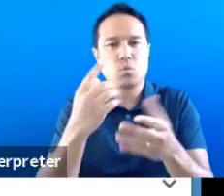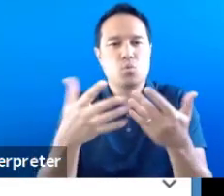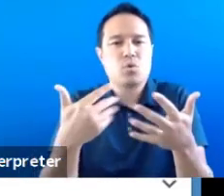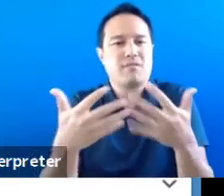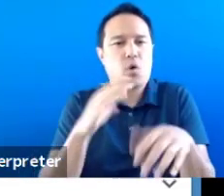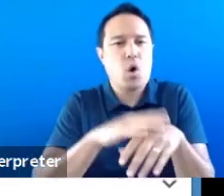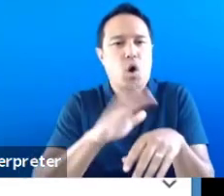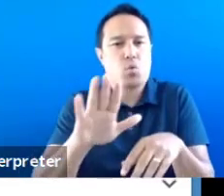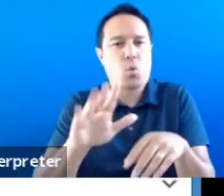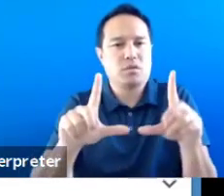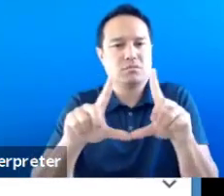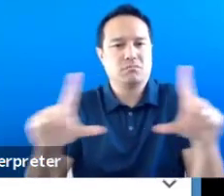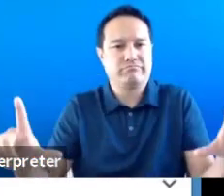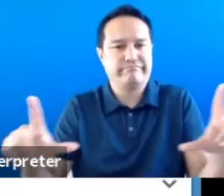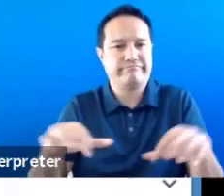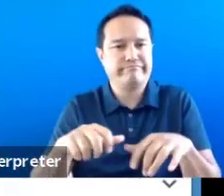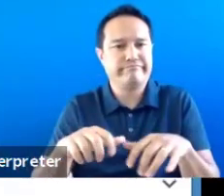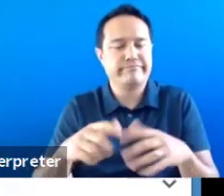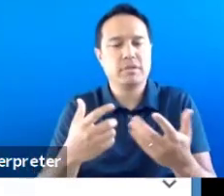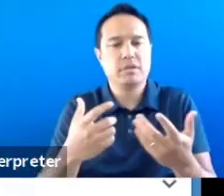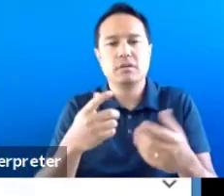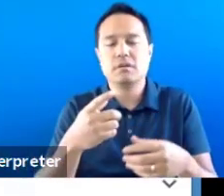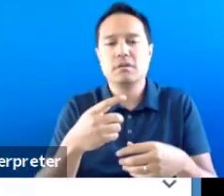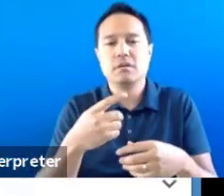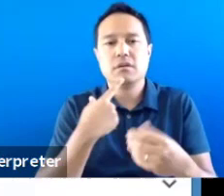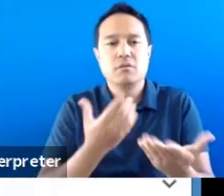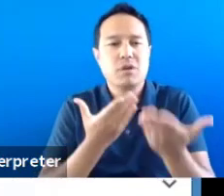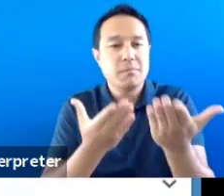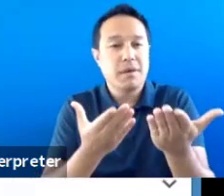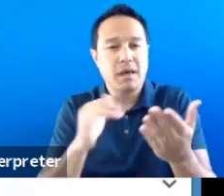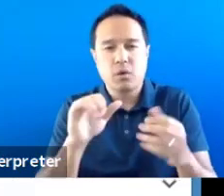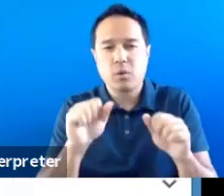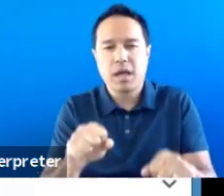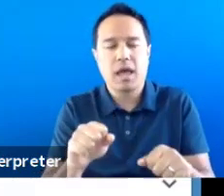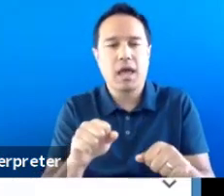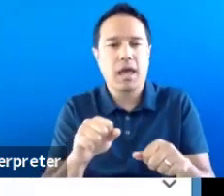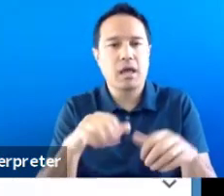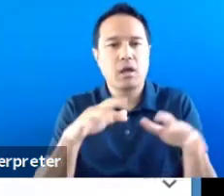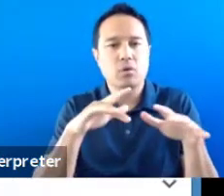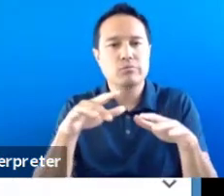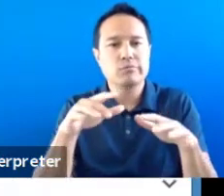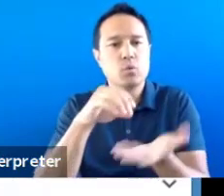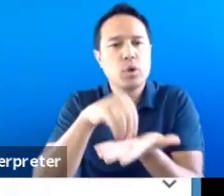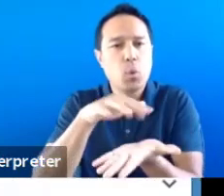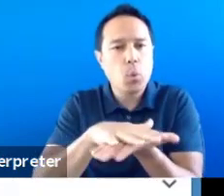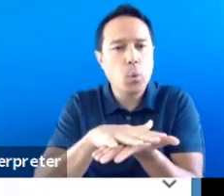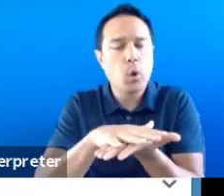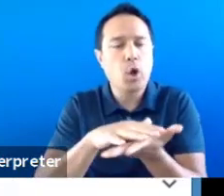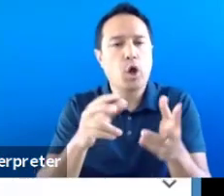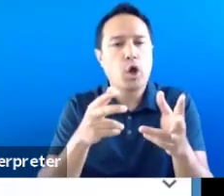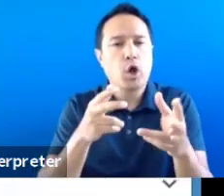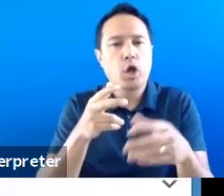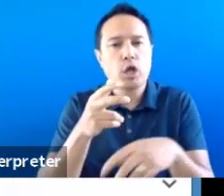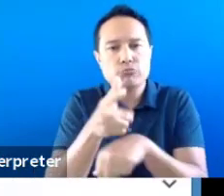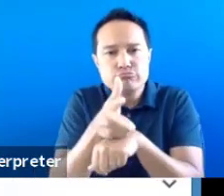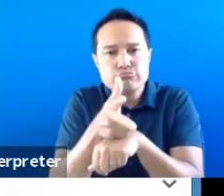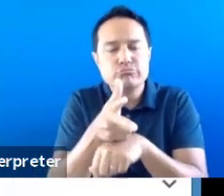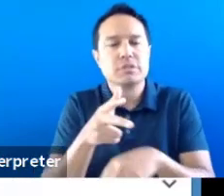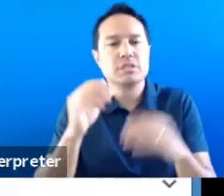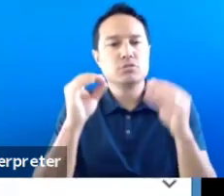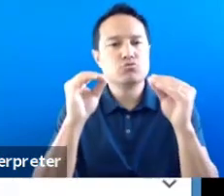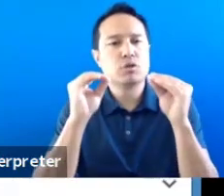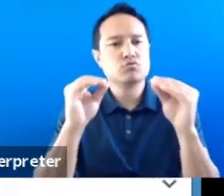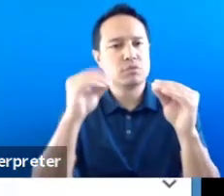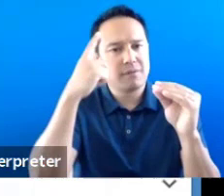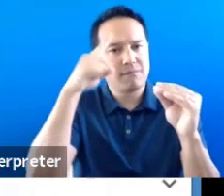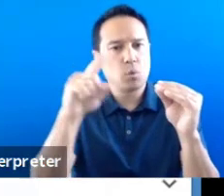I would recommend it as a tool that you can use to record instructions for your students, especially now if you've got them jumping